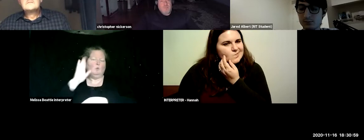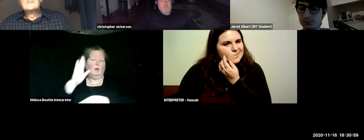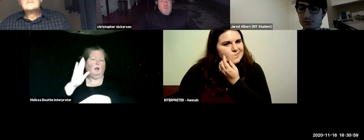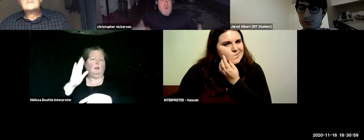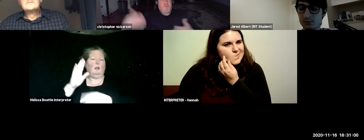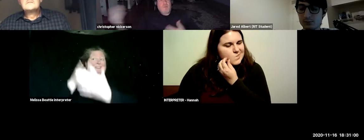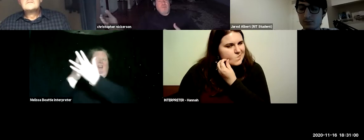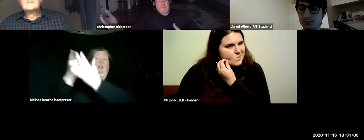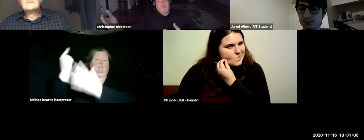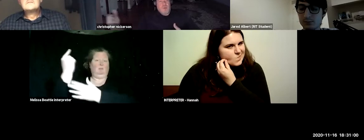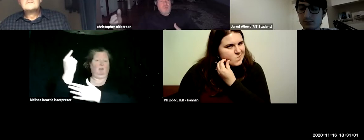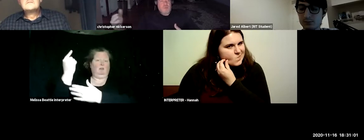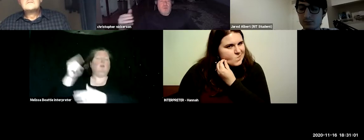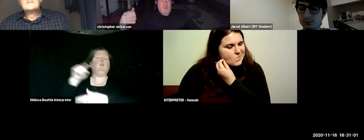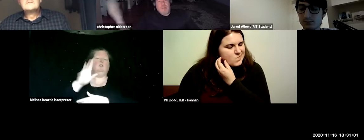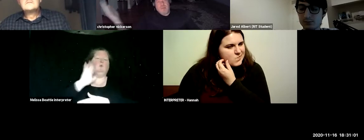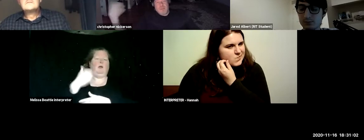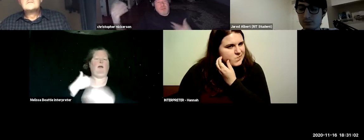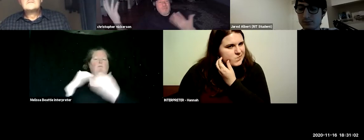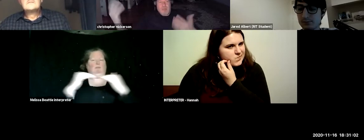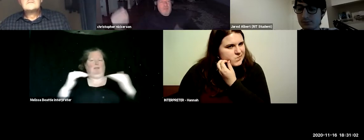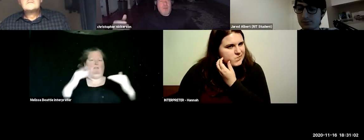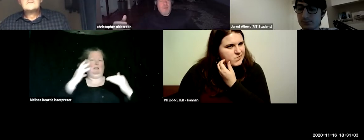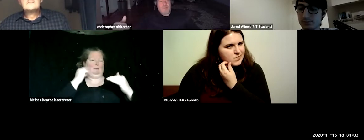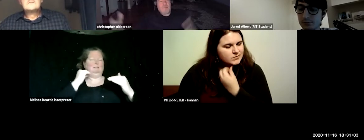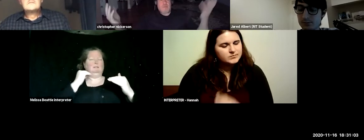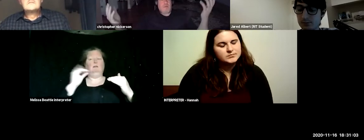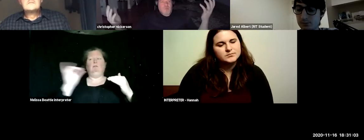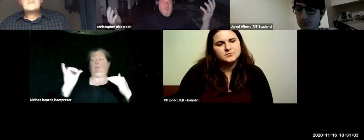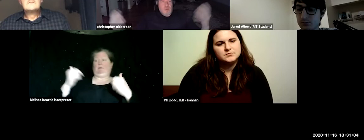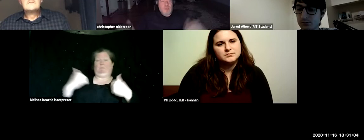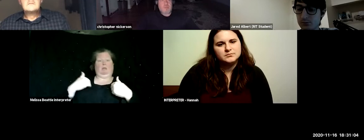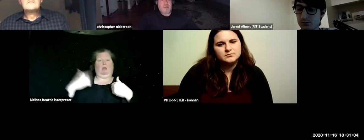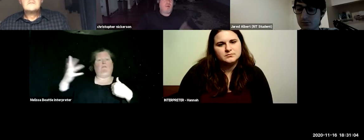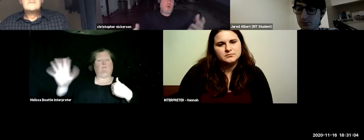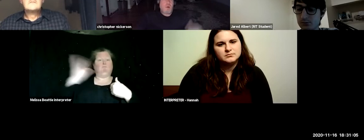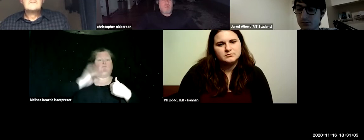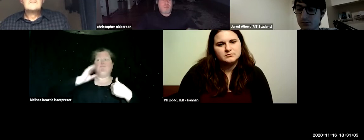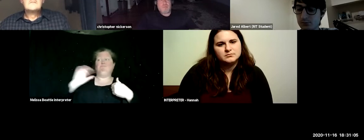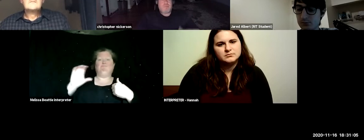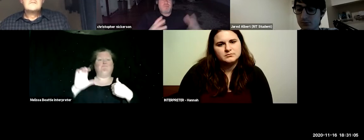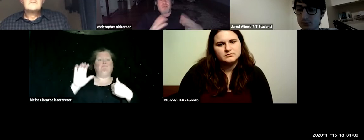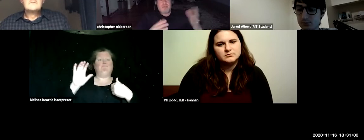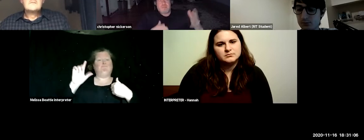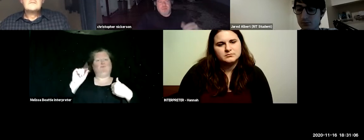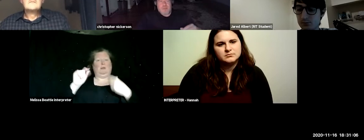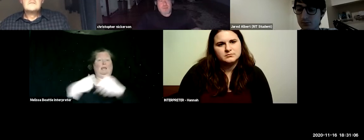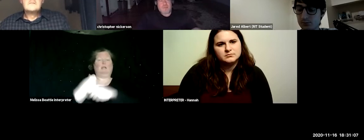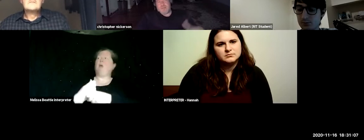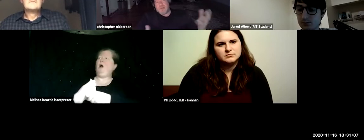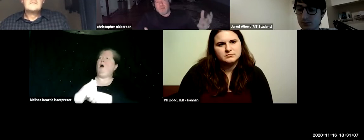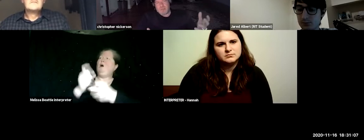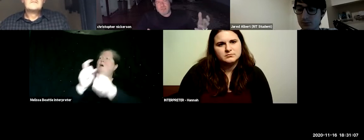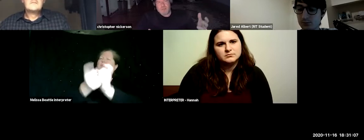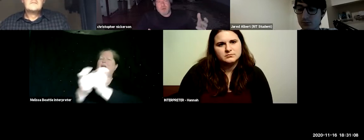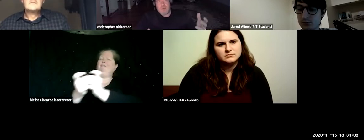risky, you have the level of experience where, you know, maybe somebody like me has done it for 20 years and I can go, oh, you know, make these